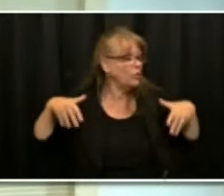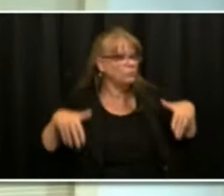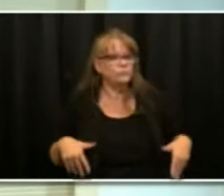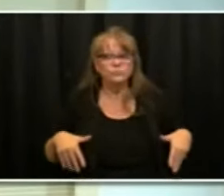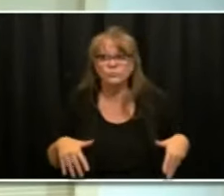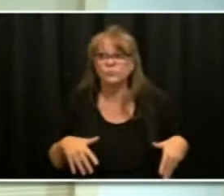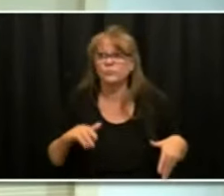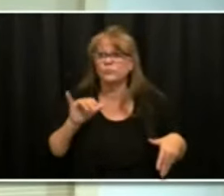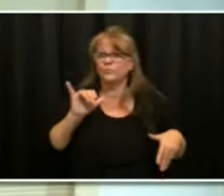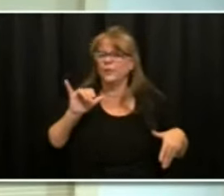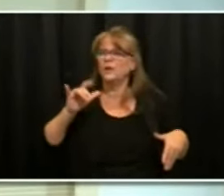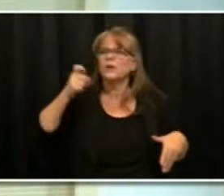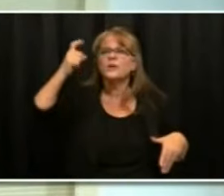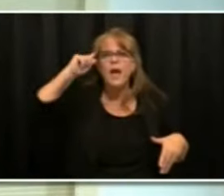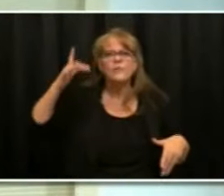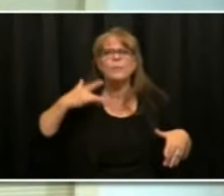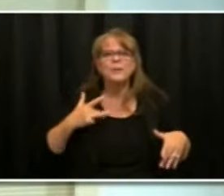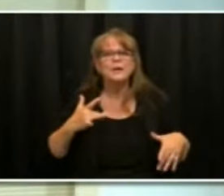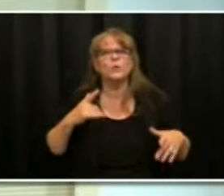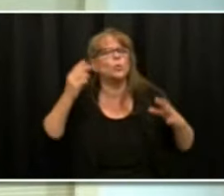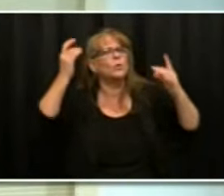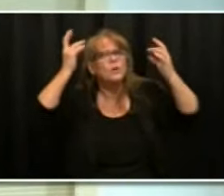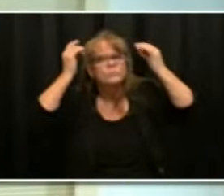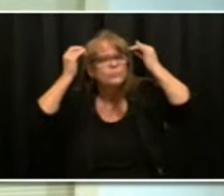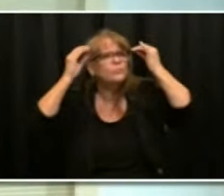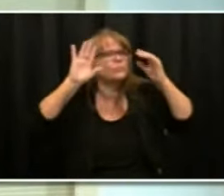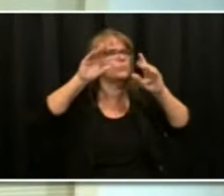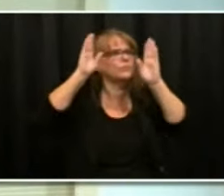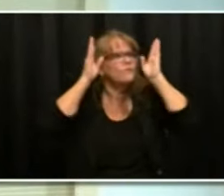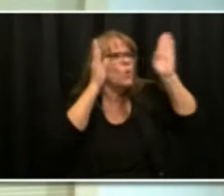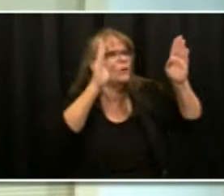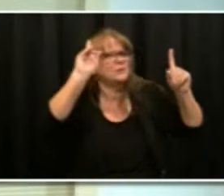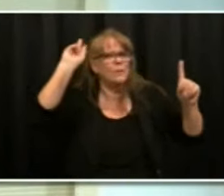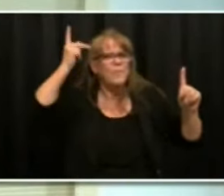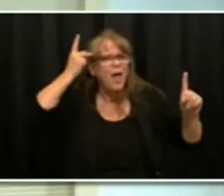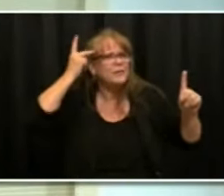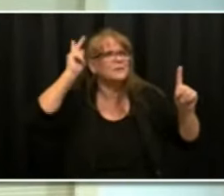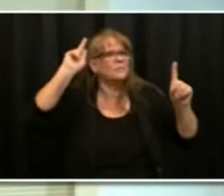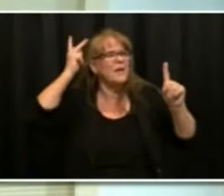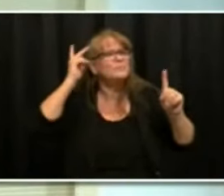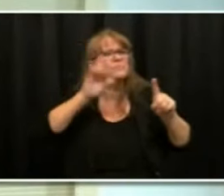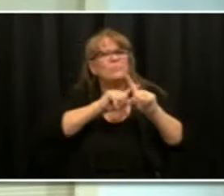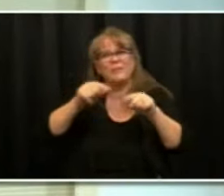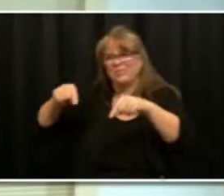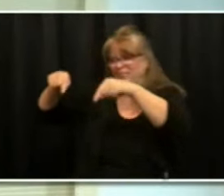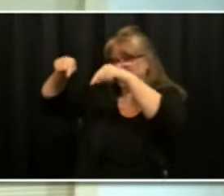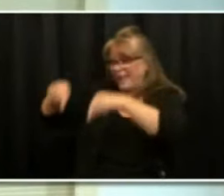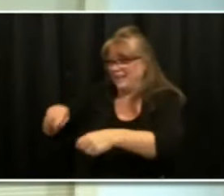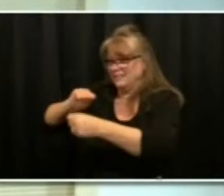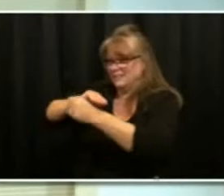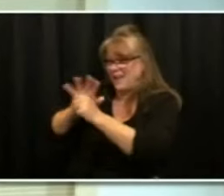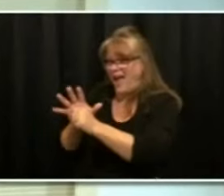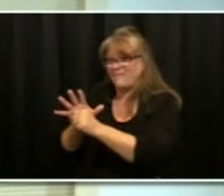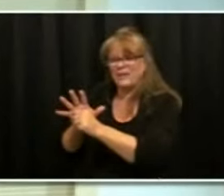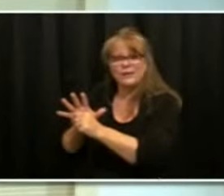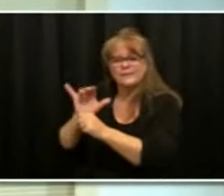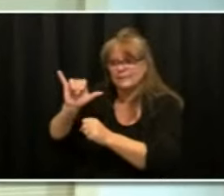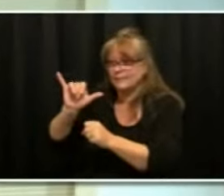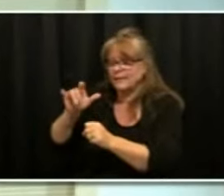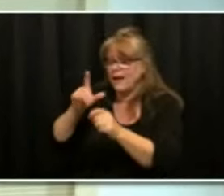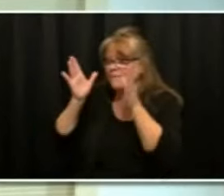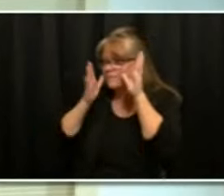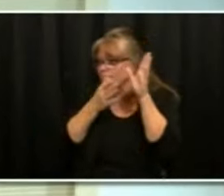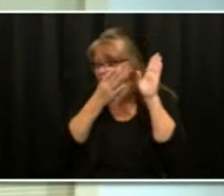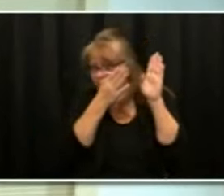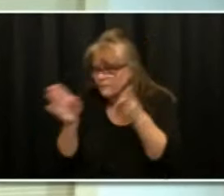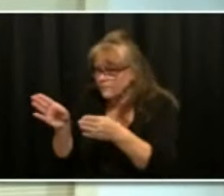in the political realm. This is more in the realm of psychology, where we used our very best ways of